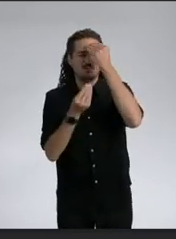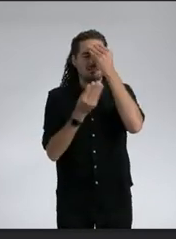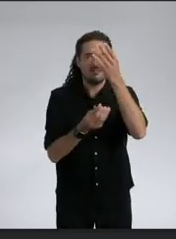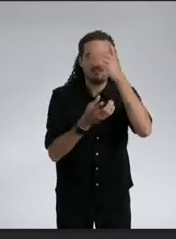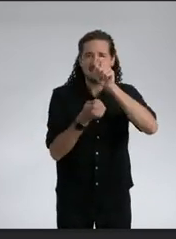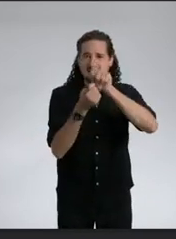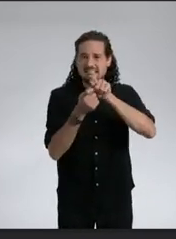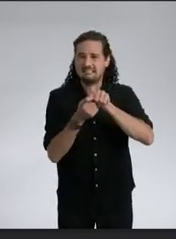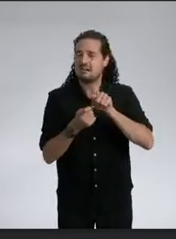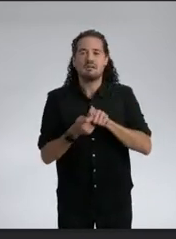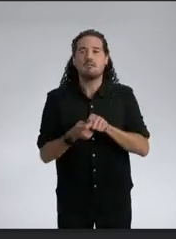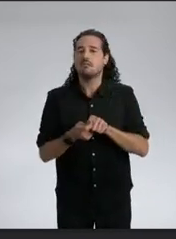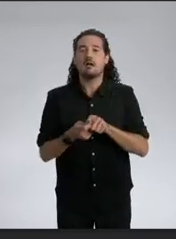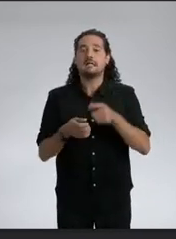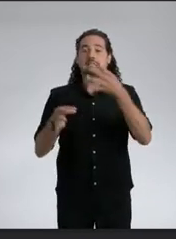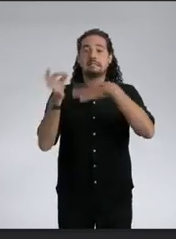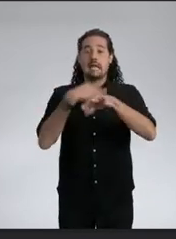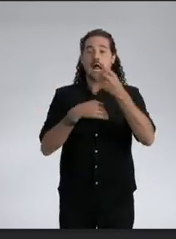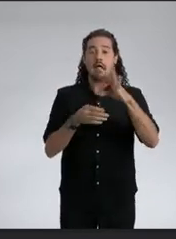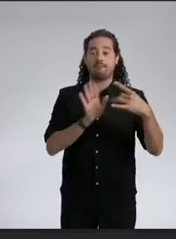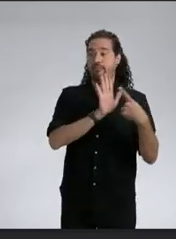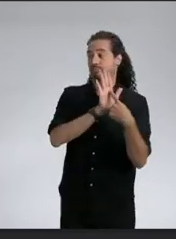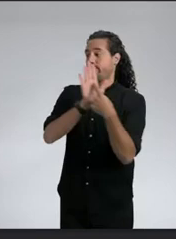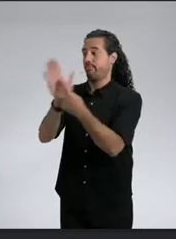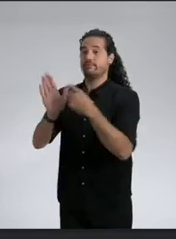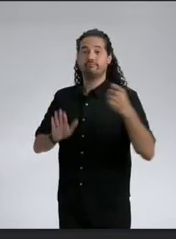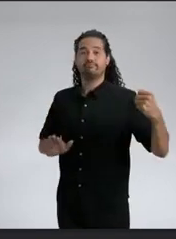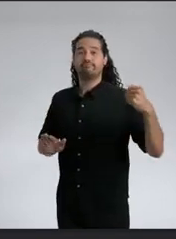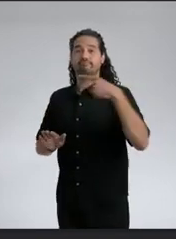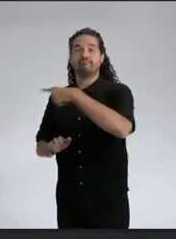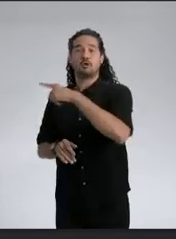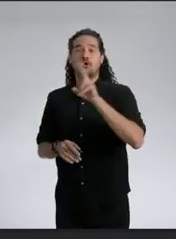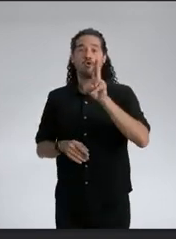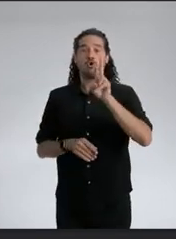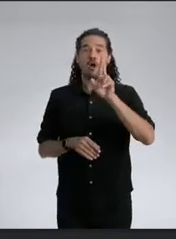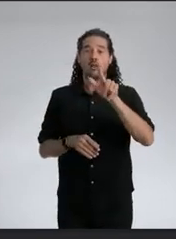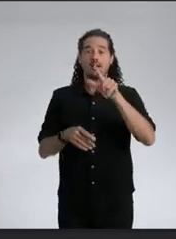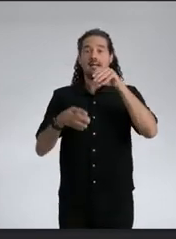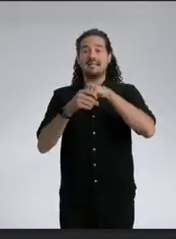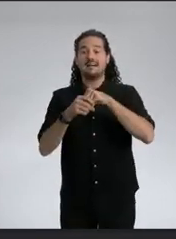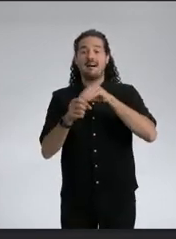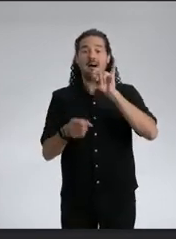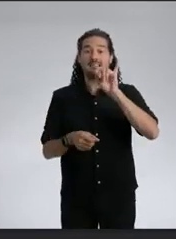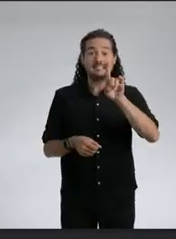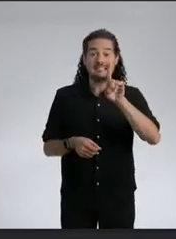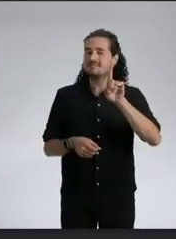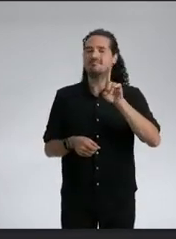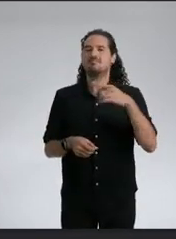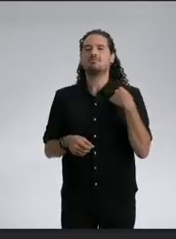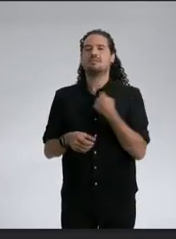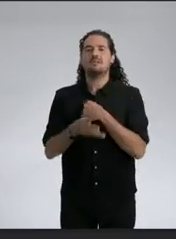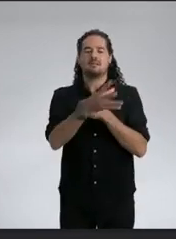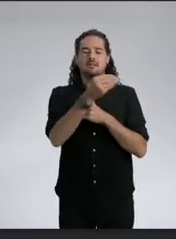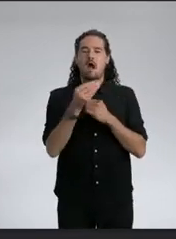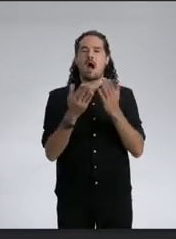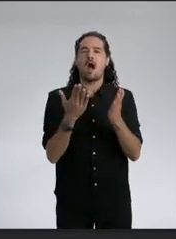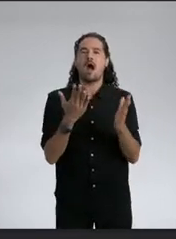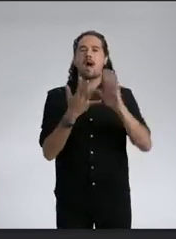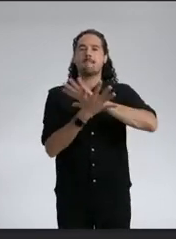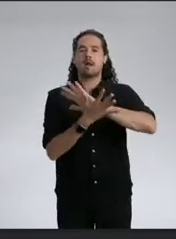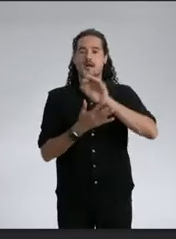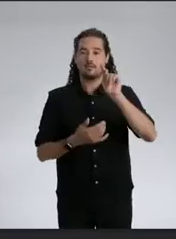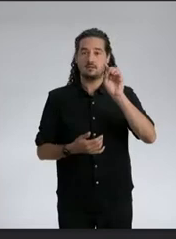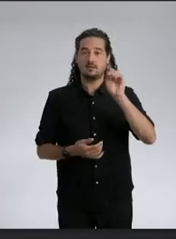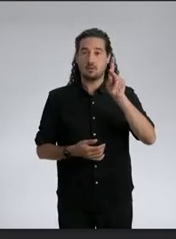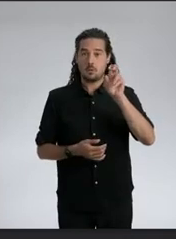So, rather than returning a selection of raw bundle IDs and URLs, the picker will return opaque tokens instead. These tokens